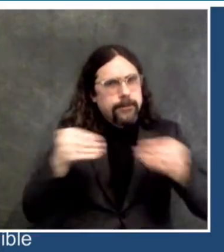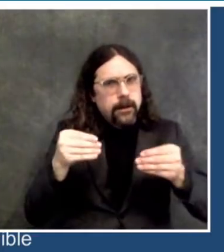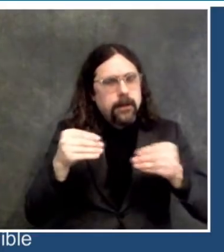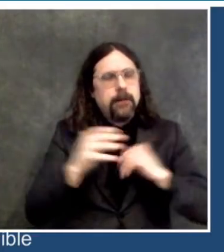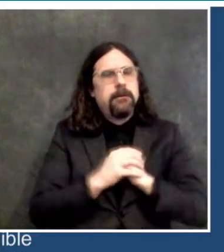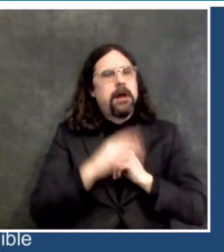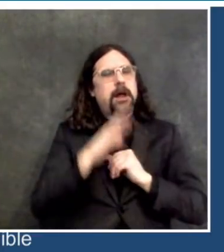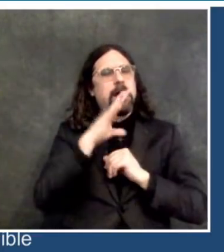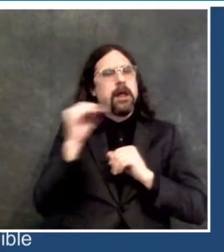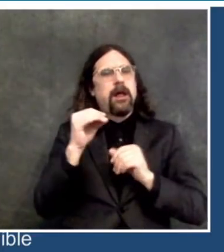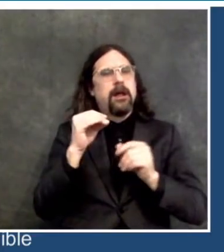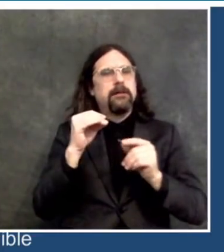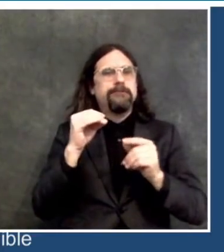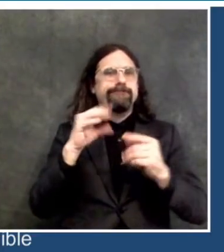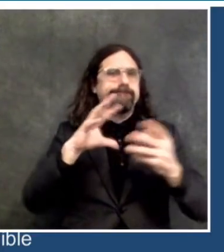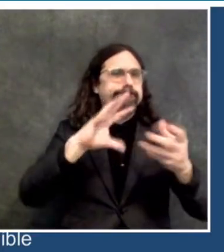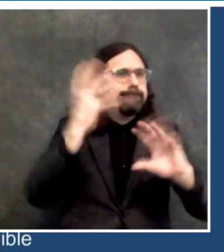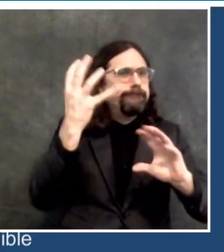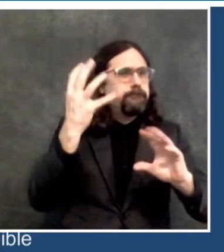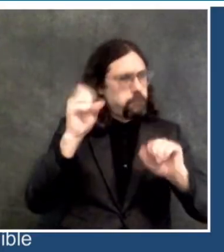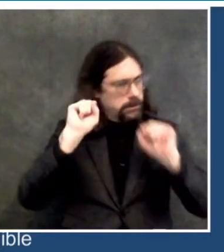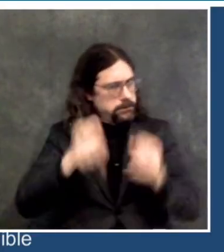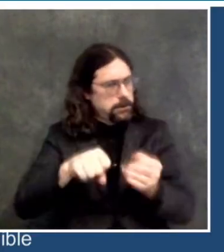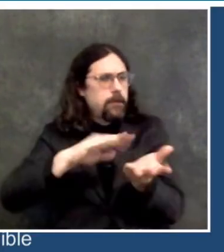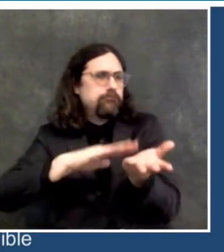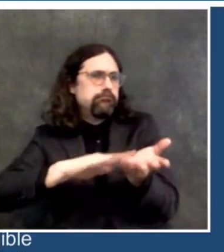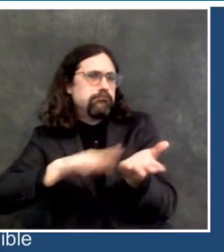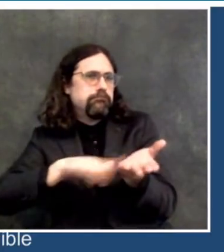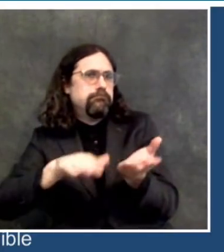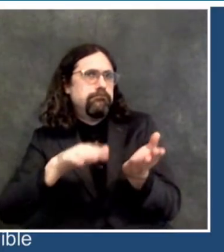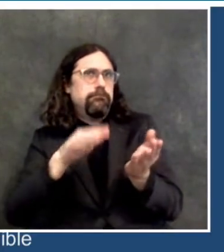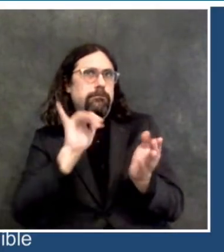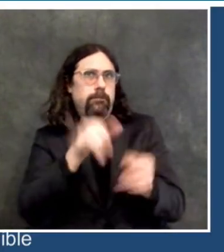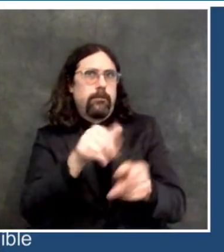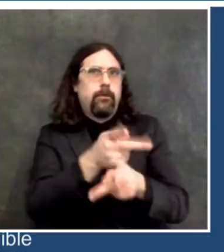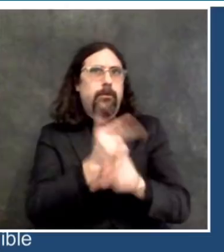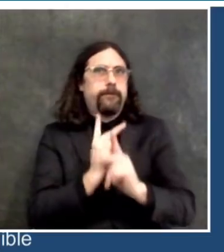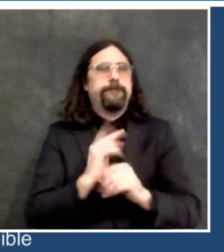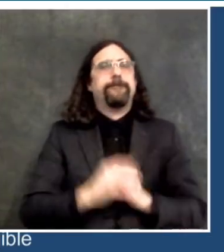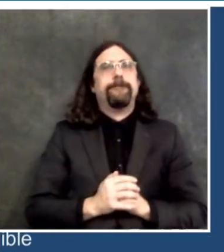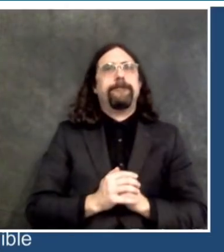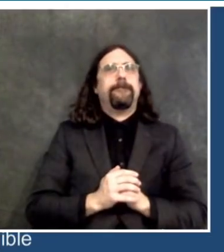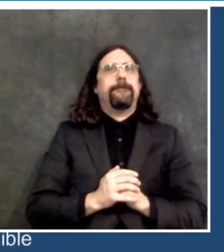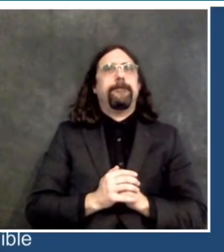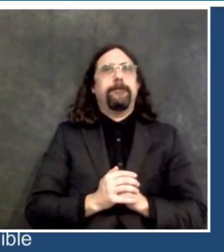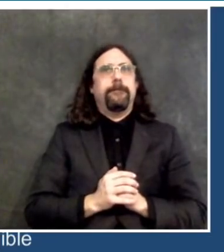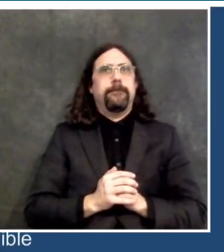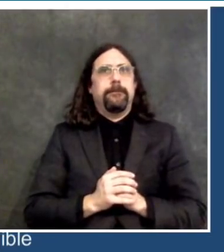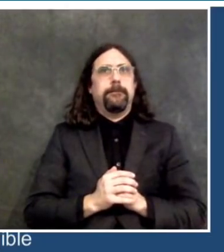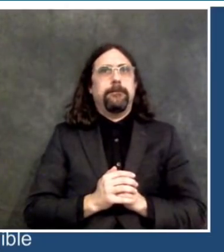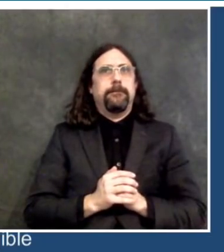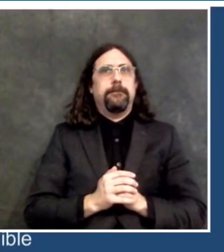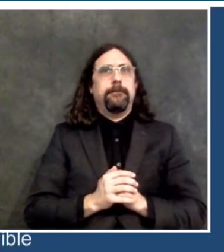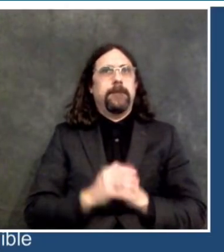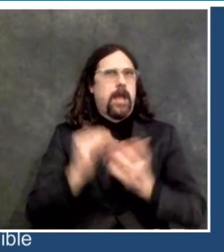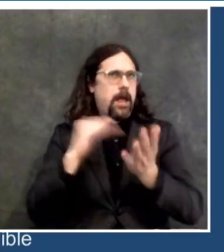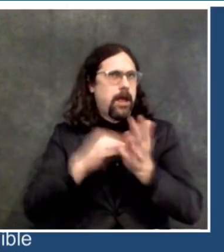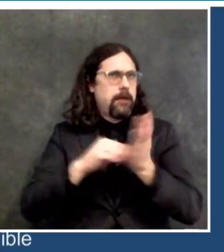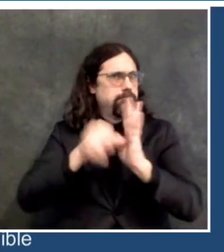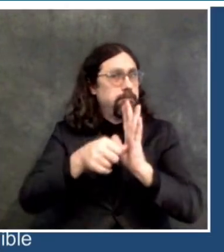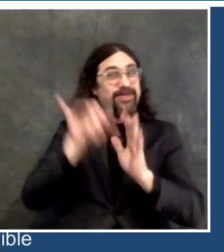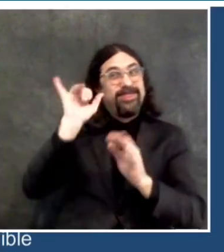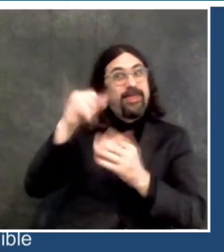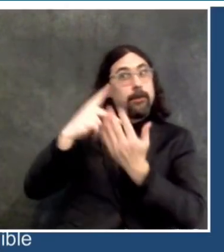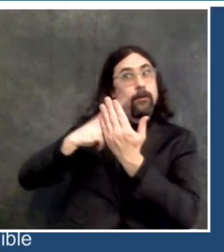utility payments. A very flexible program to help people through this crisis. So please sign up immediately. I'm